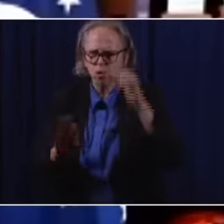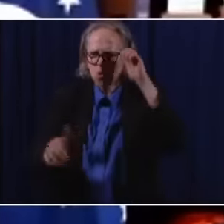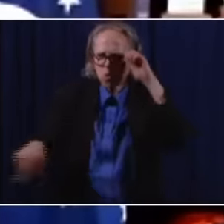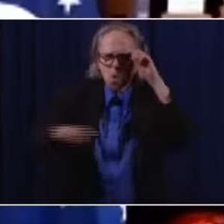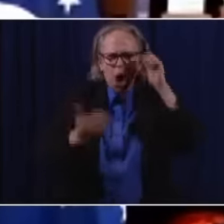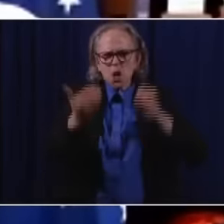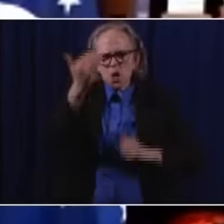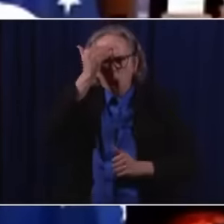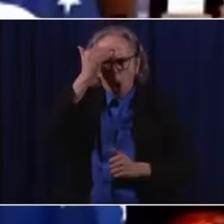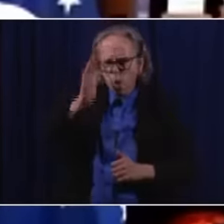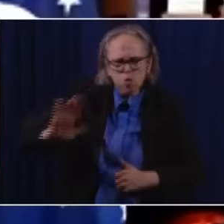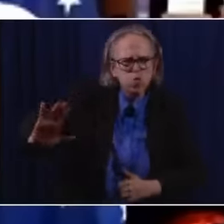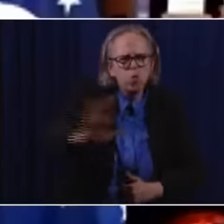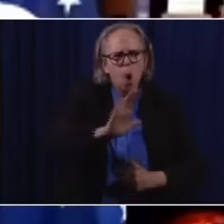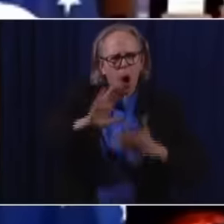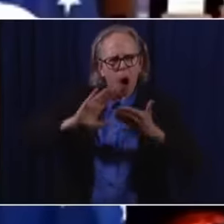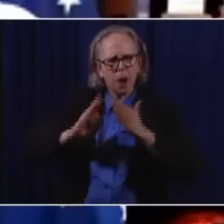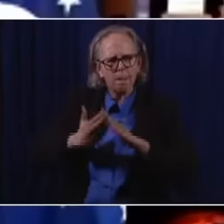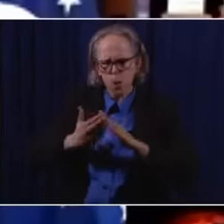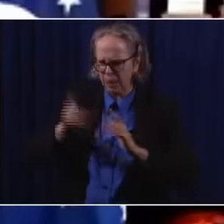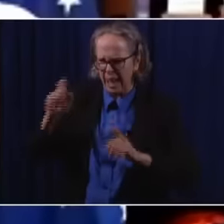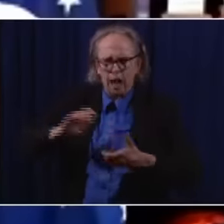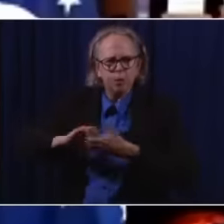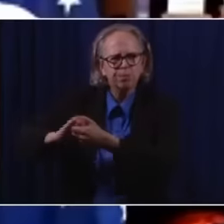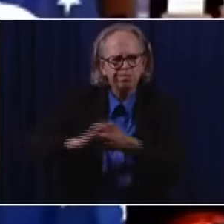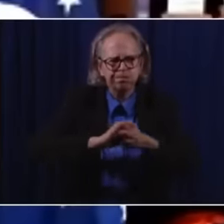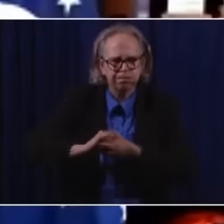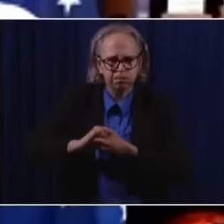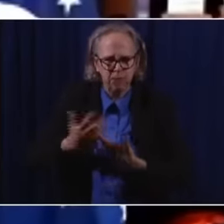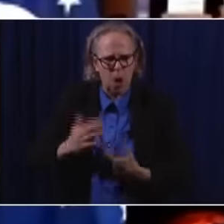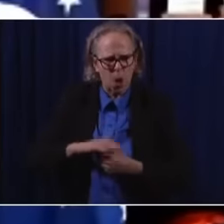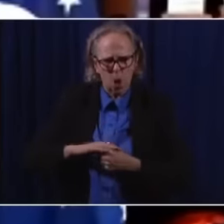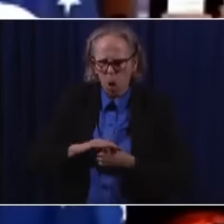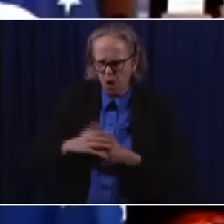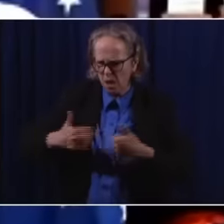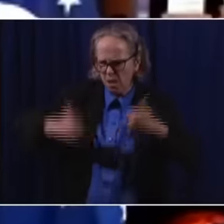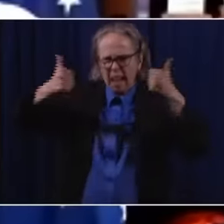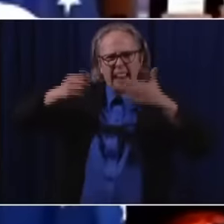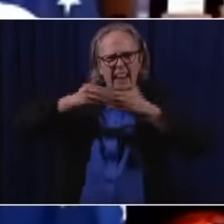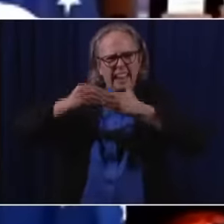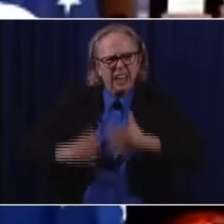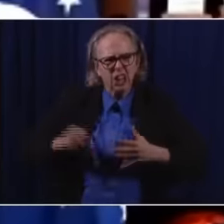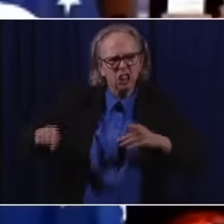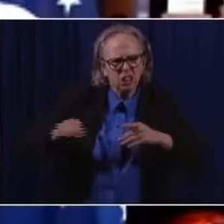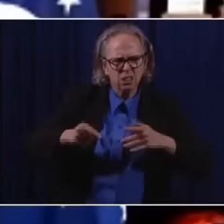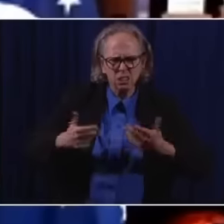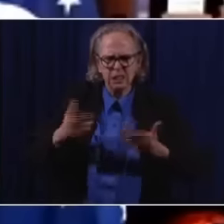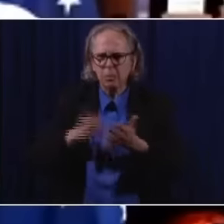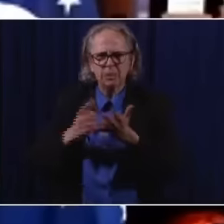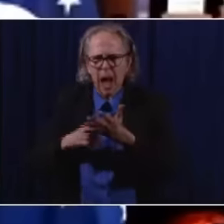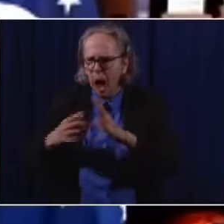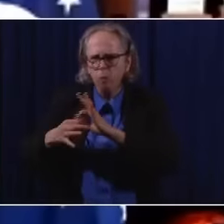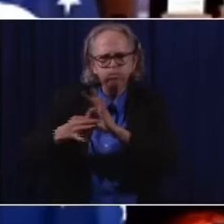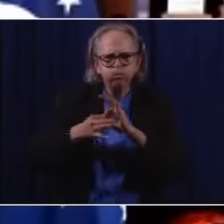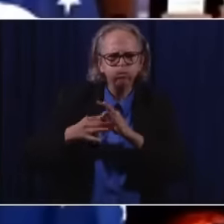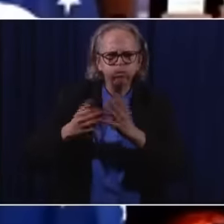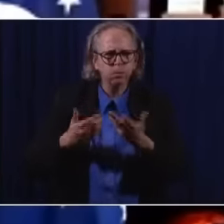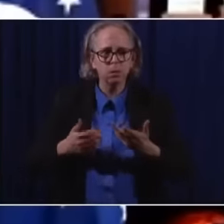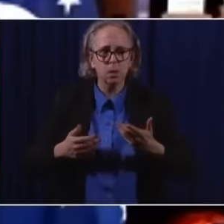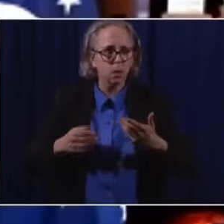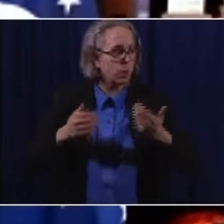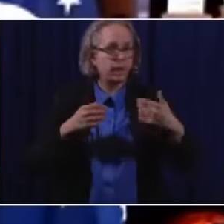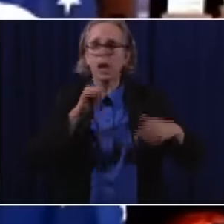local government officials, but a lot of times there are networks of not-for-profits, there are networks of businesses and